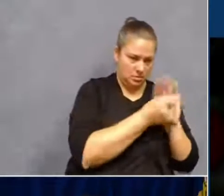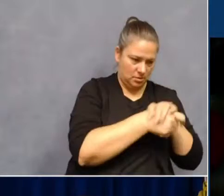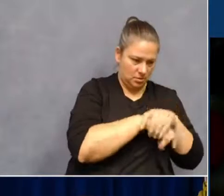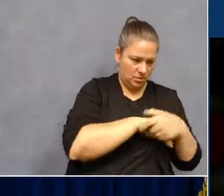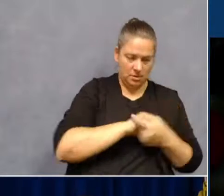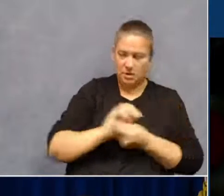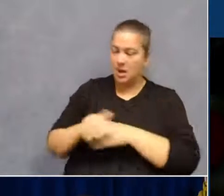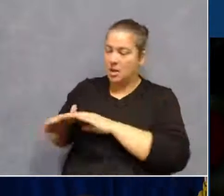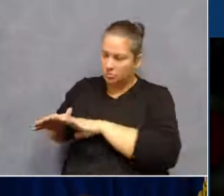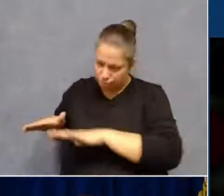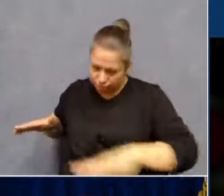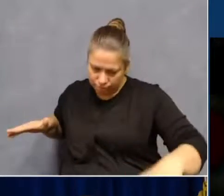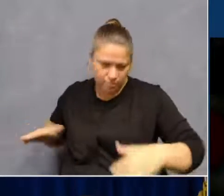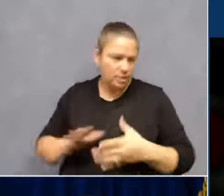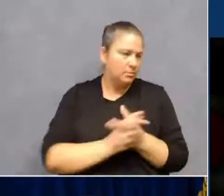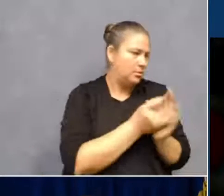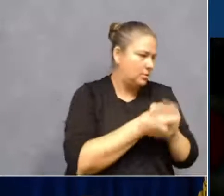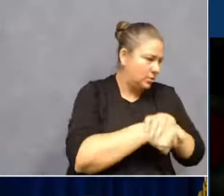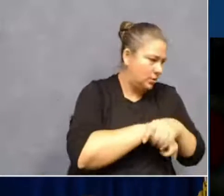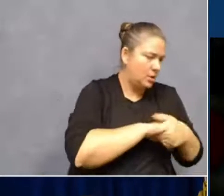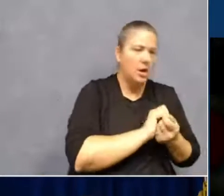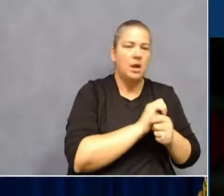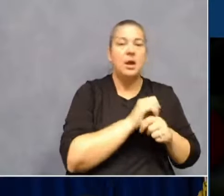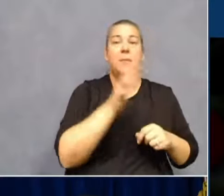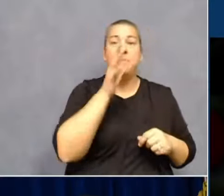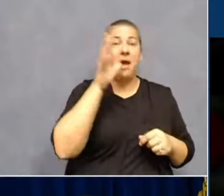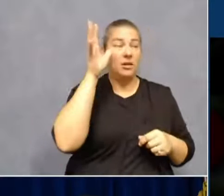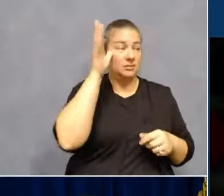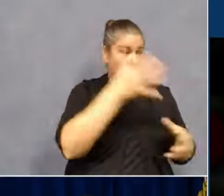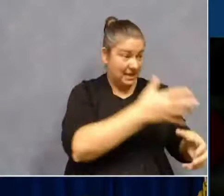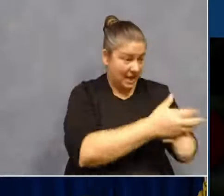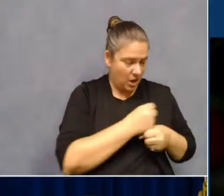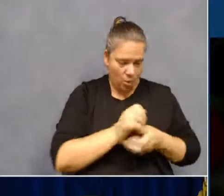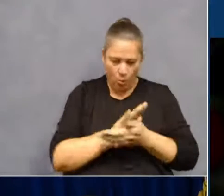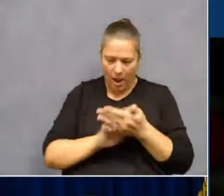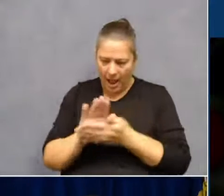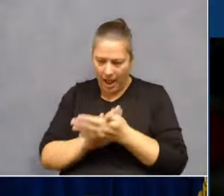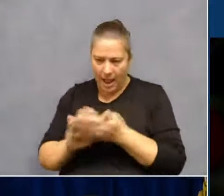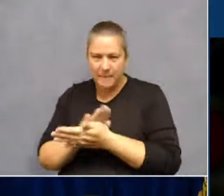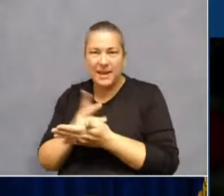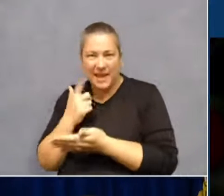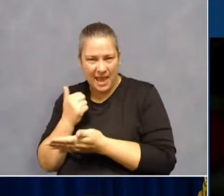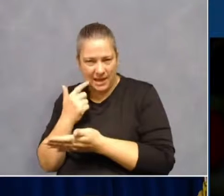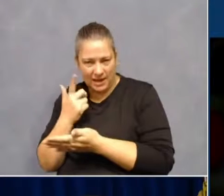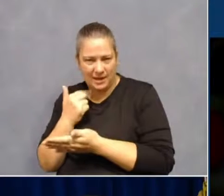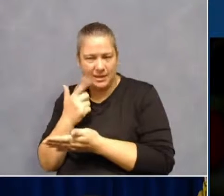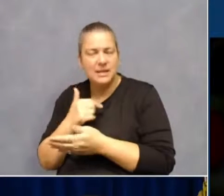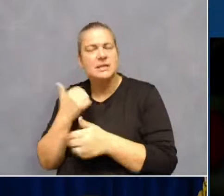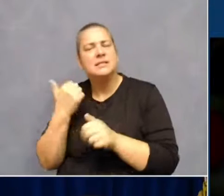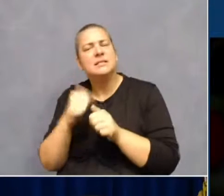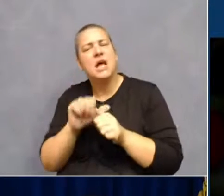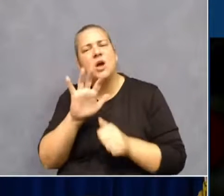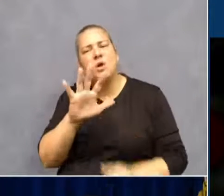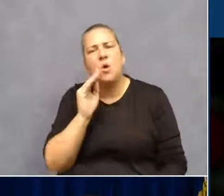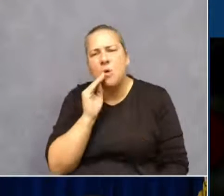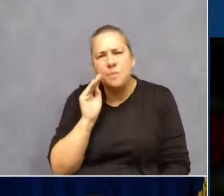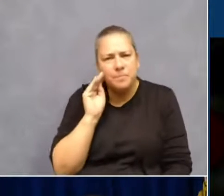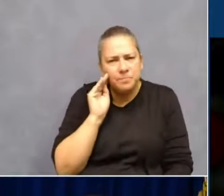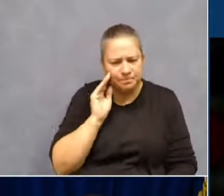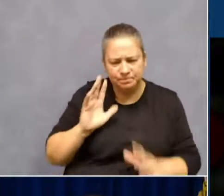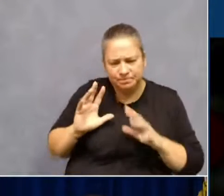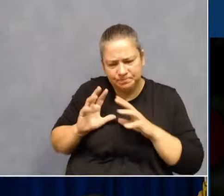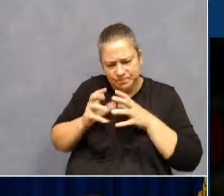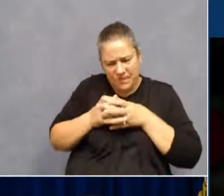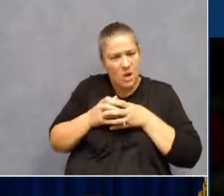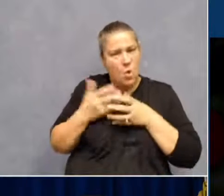parents, wipe down the candy when it comes home. Stay in groups of your own household. It's really important that we don't have big packs of